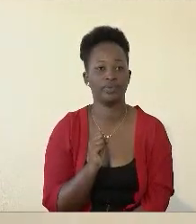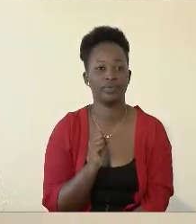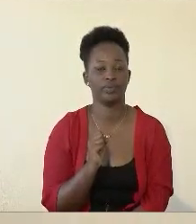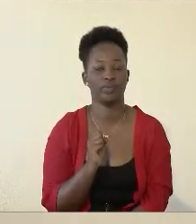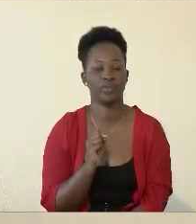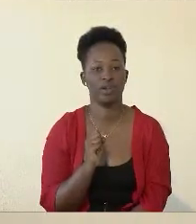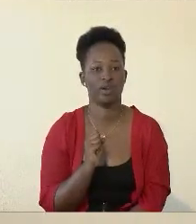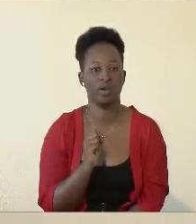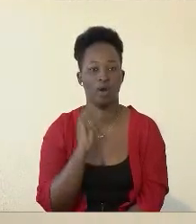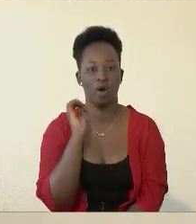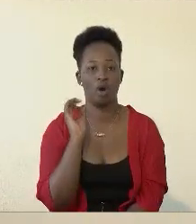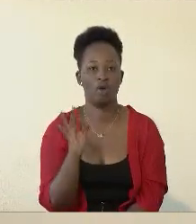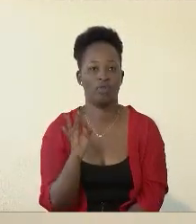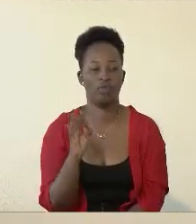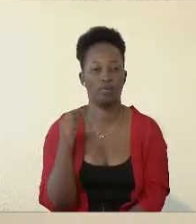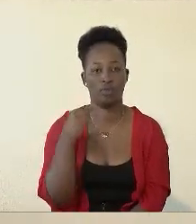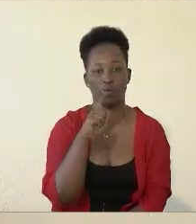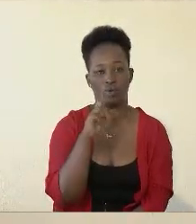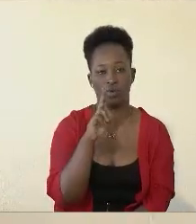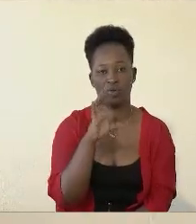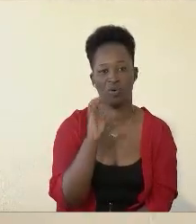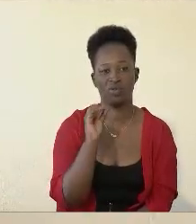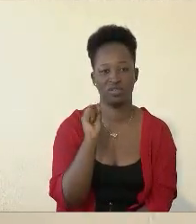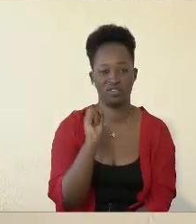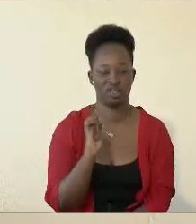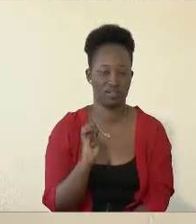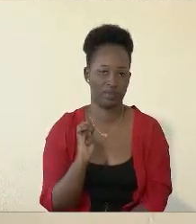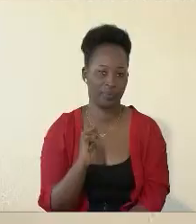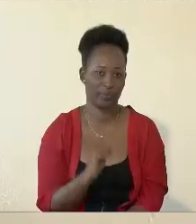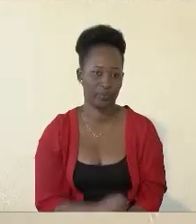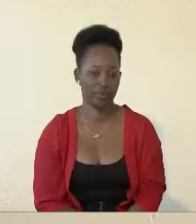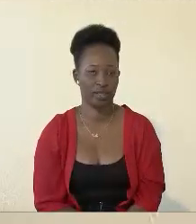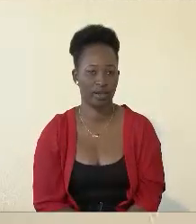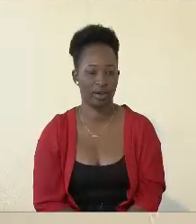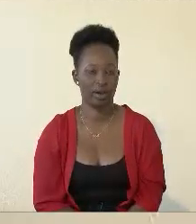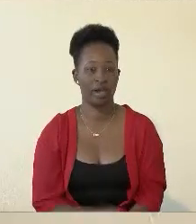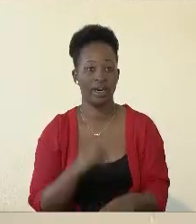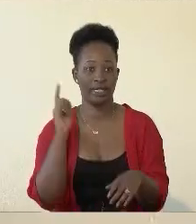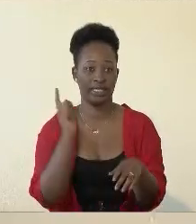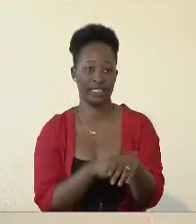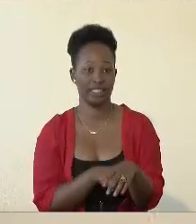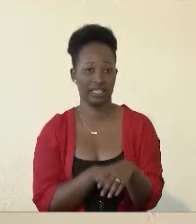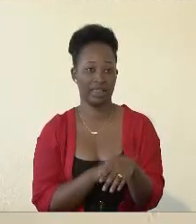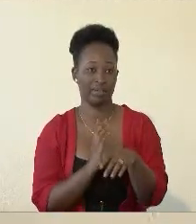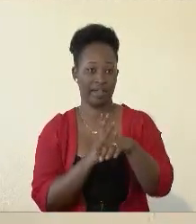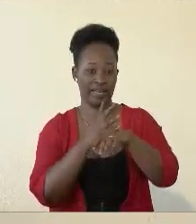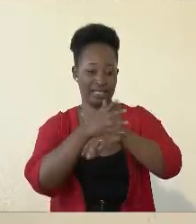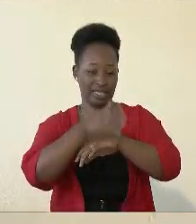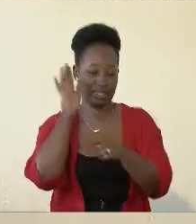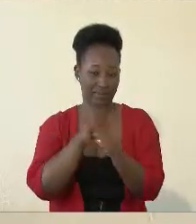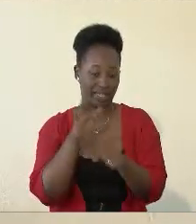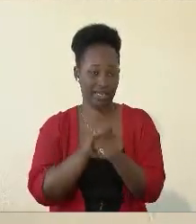molecules of glucose. All right? Once there is excess glucose in the